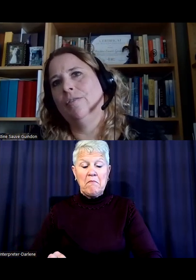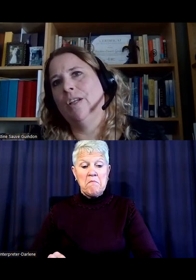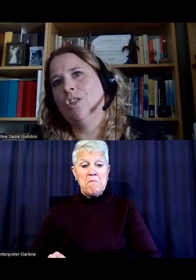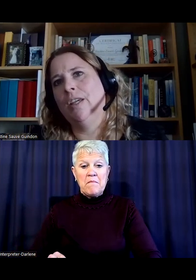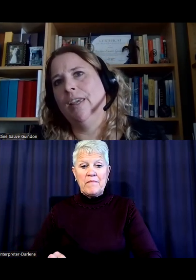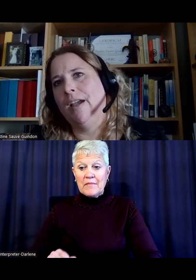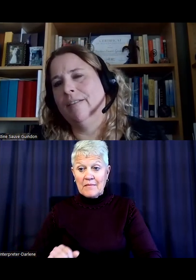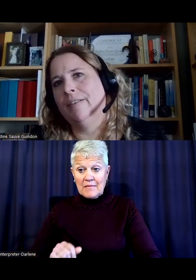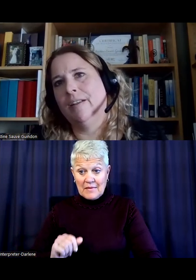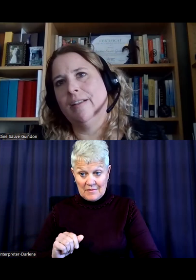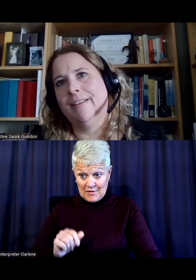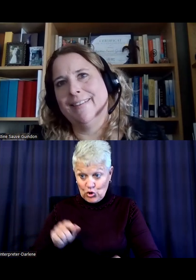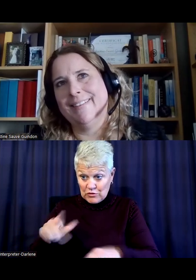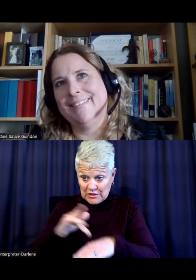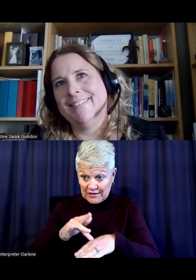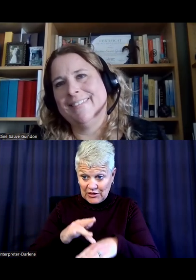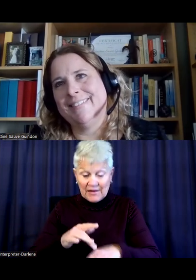Are you touching? Yeah.